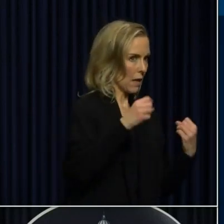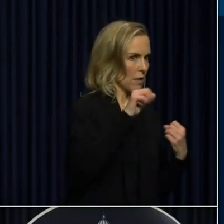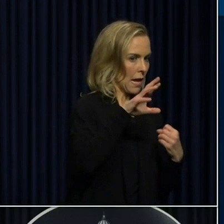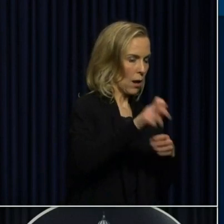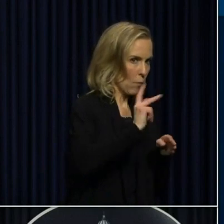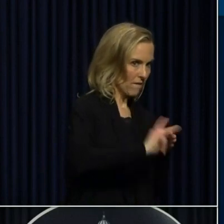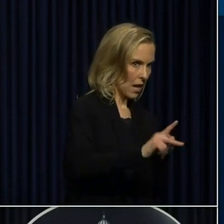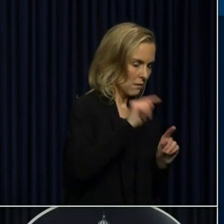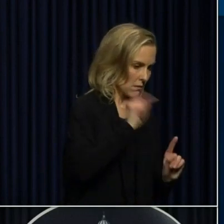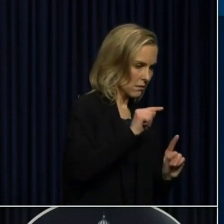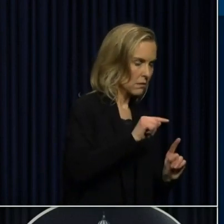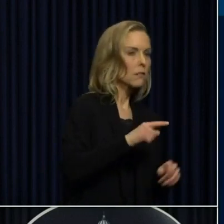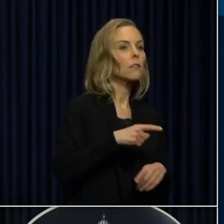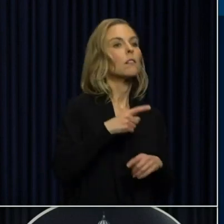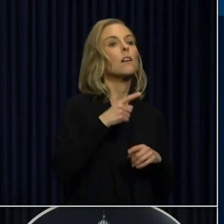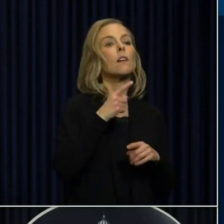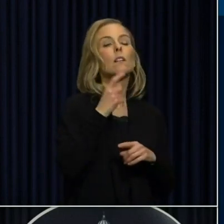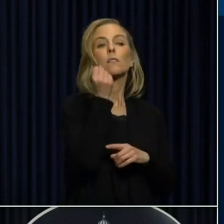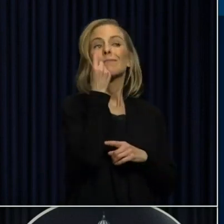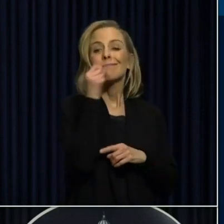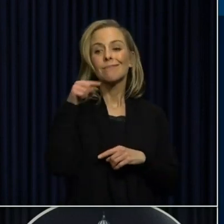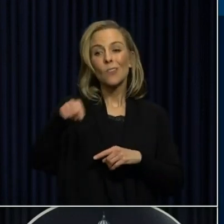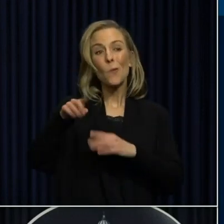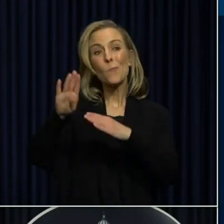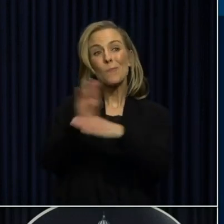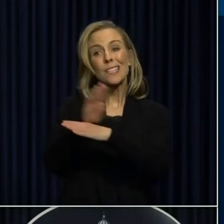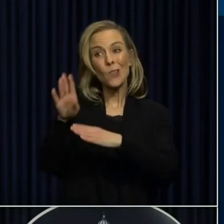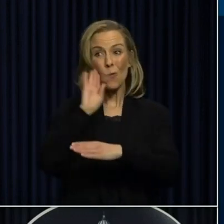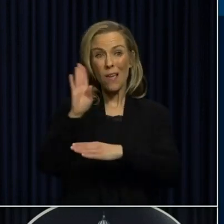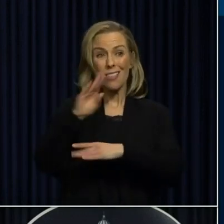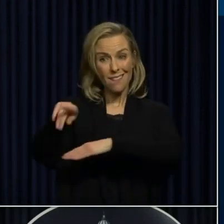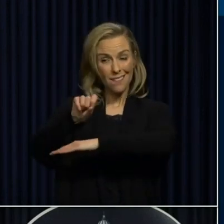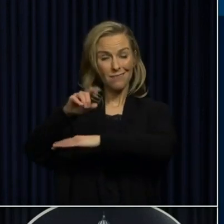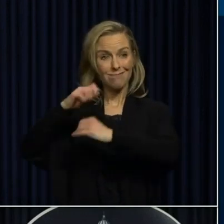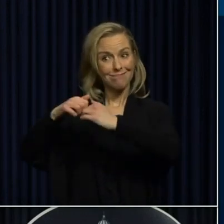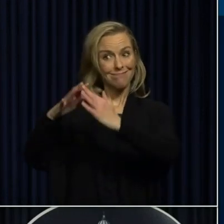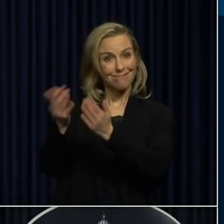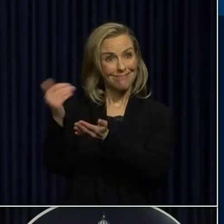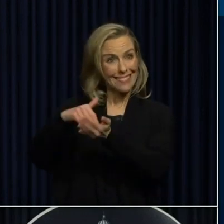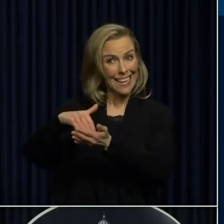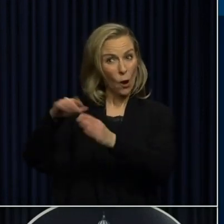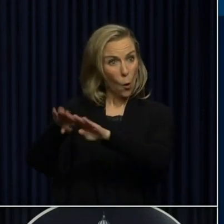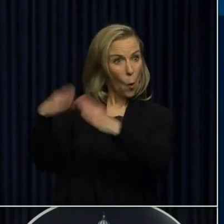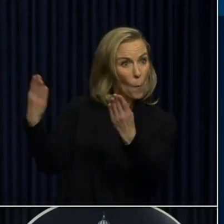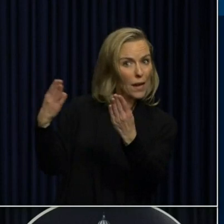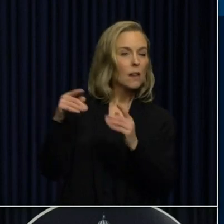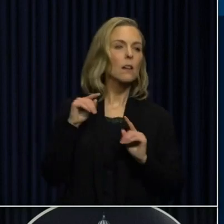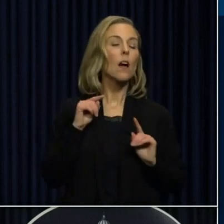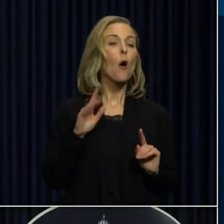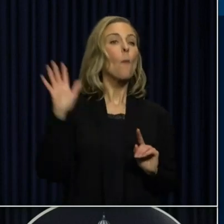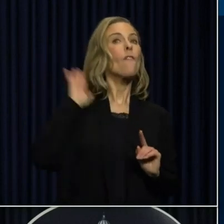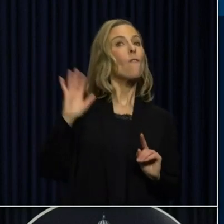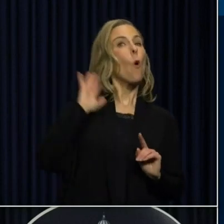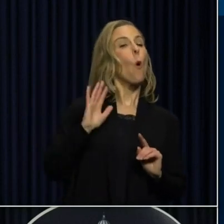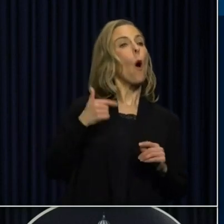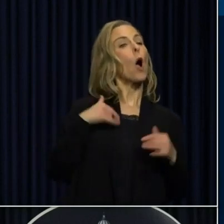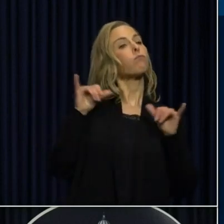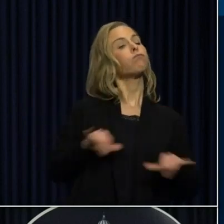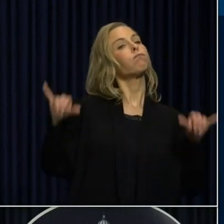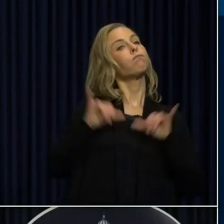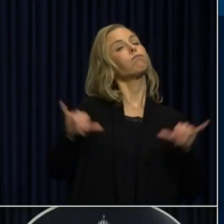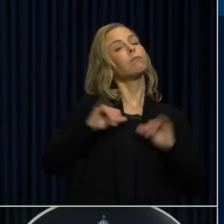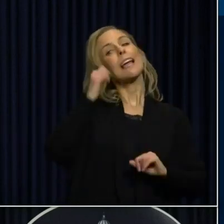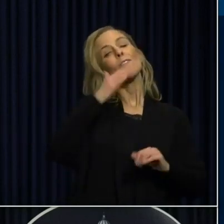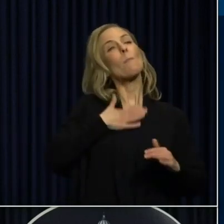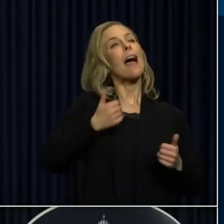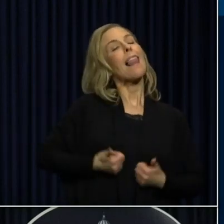professionals and for industry as they're going to open up. Remember, our new normal will be different than the old normal, and that you will see